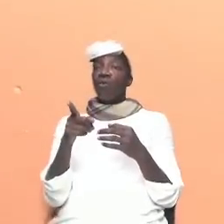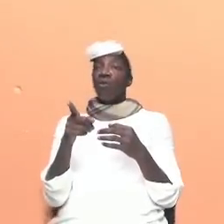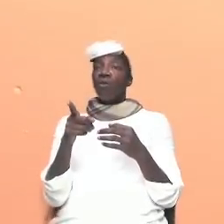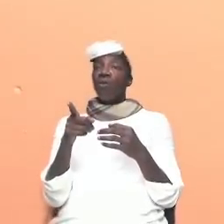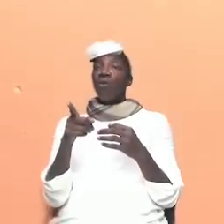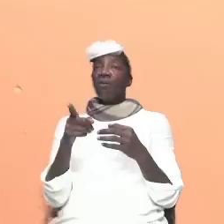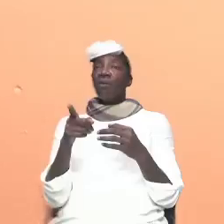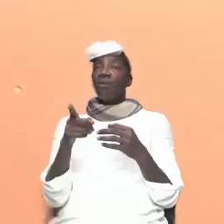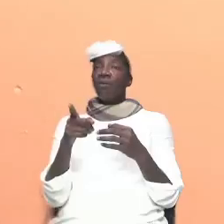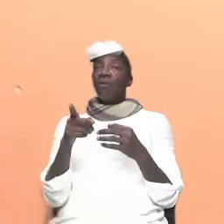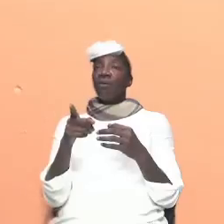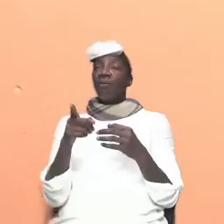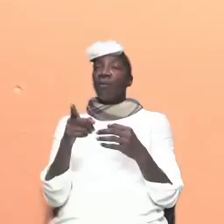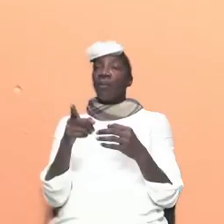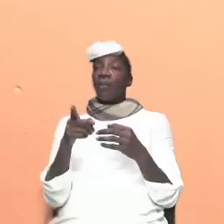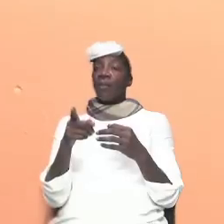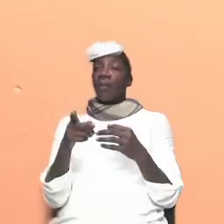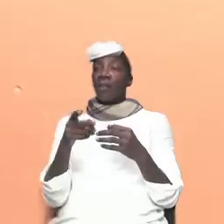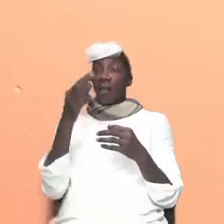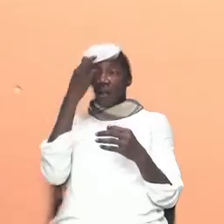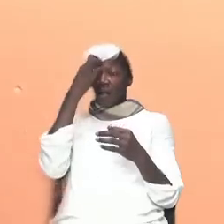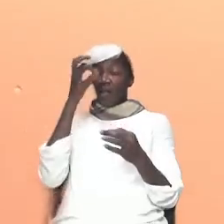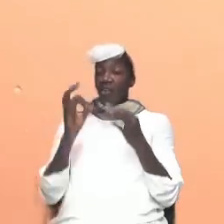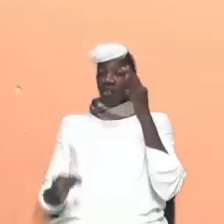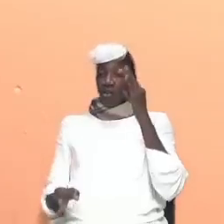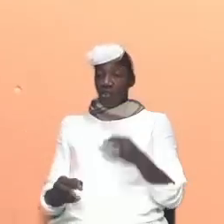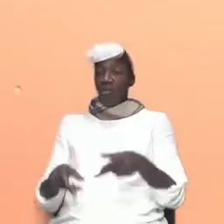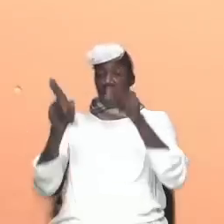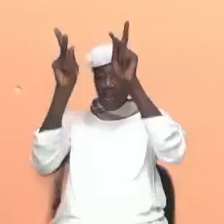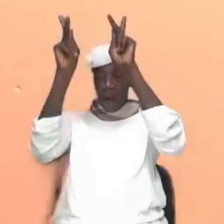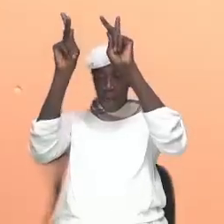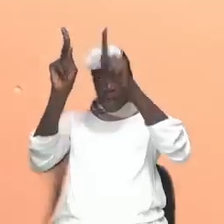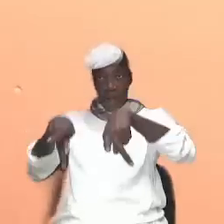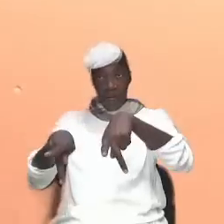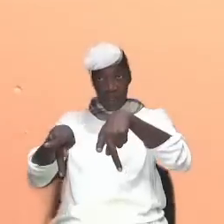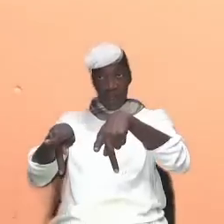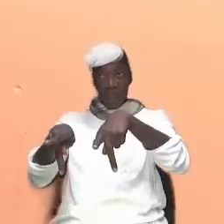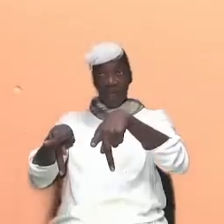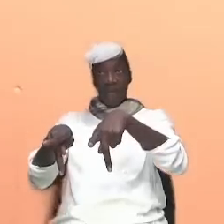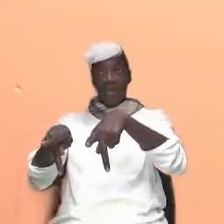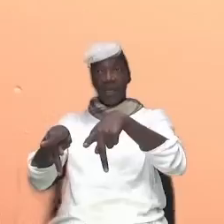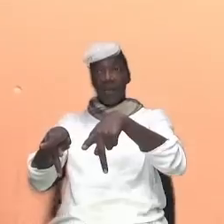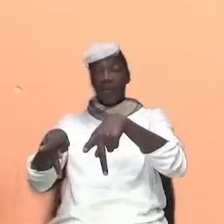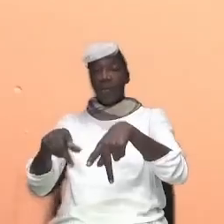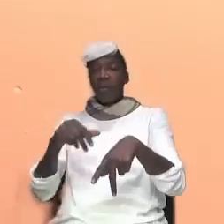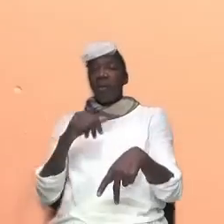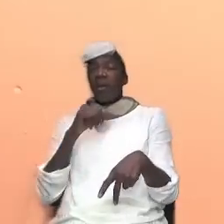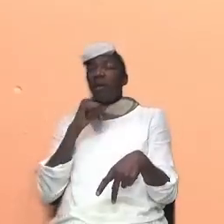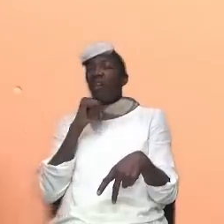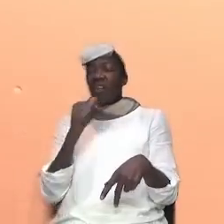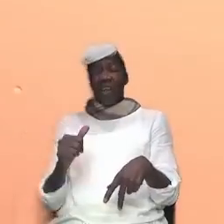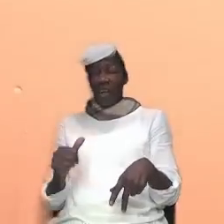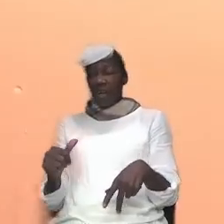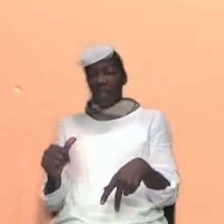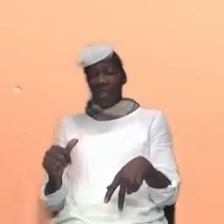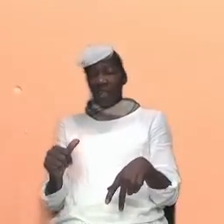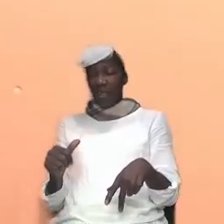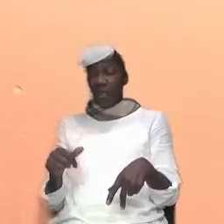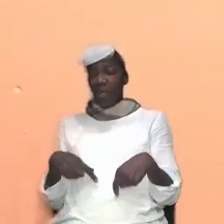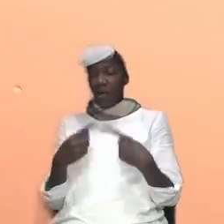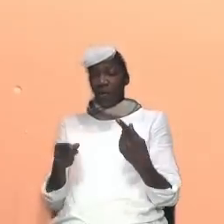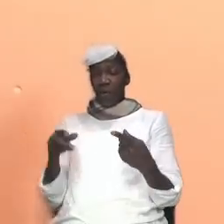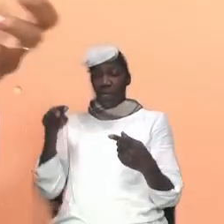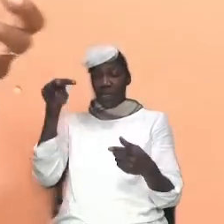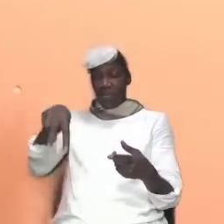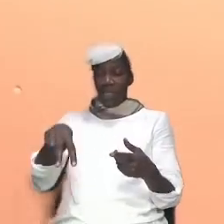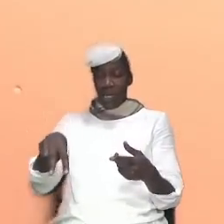to be an individual affair. So it's not a matter that we are going to stand as a body, the church, faith chapel,